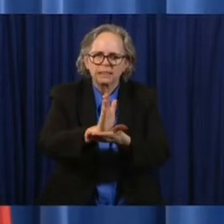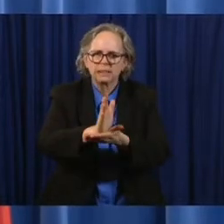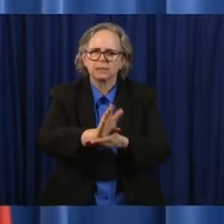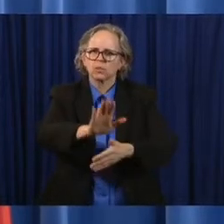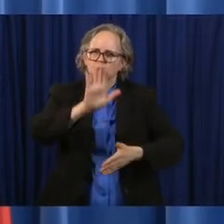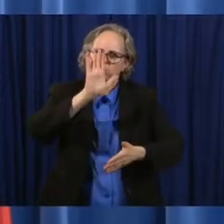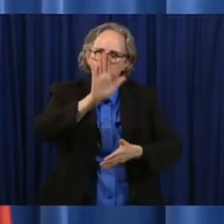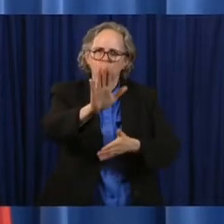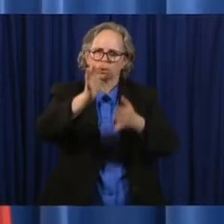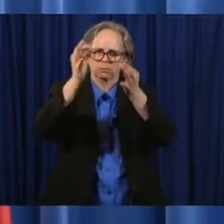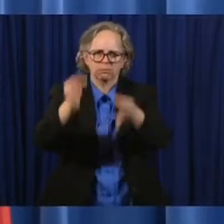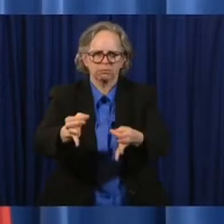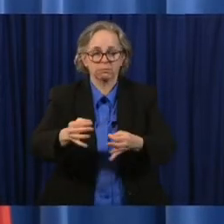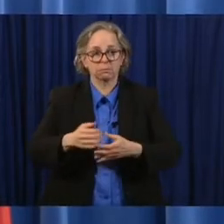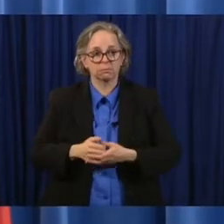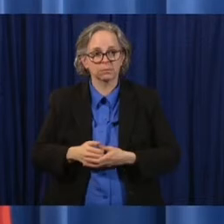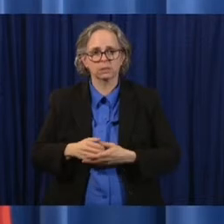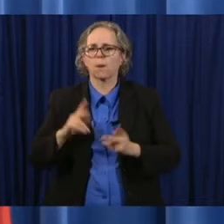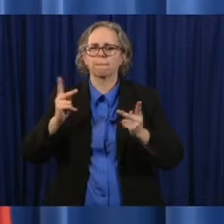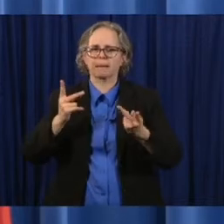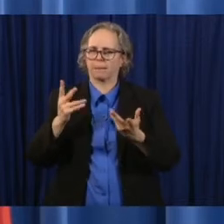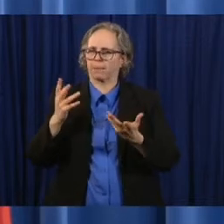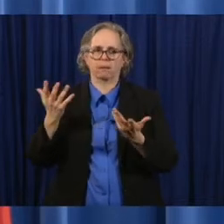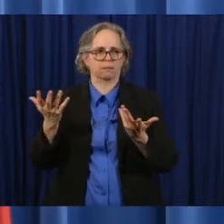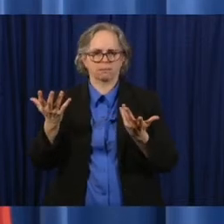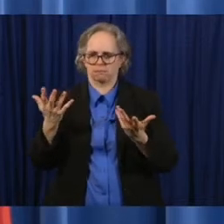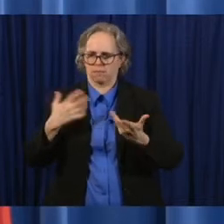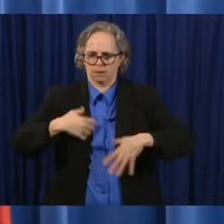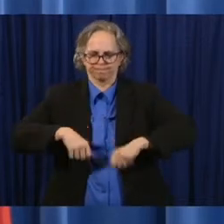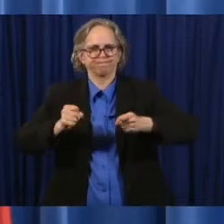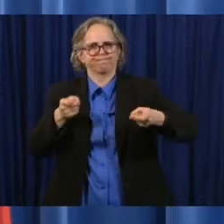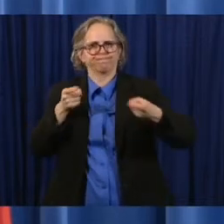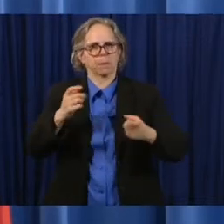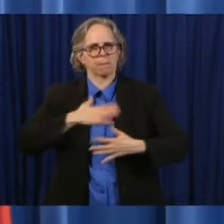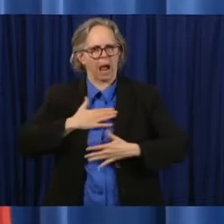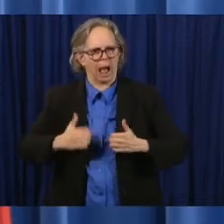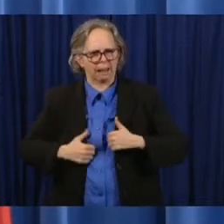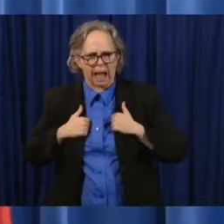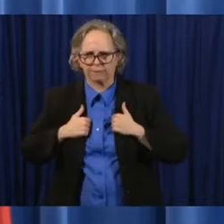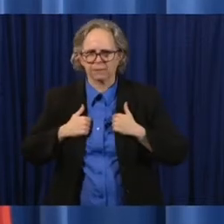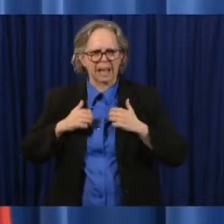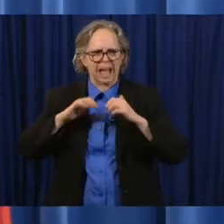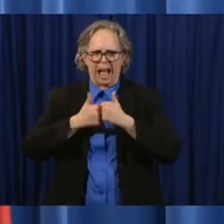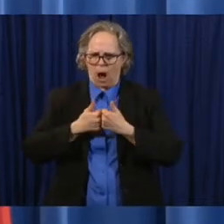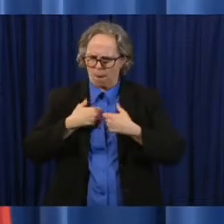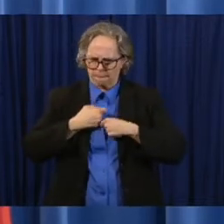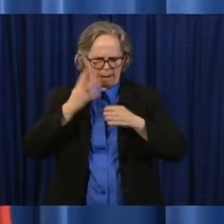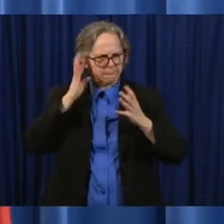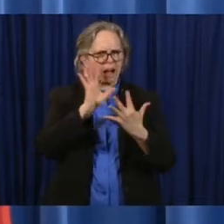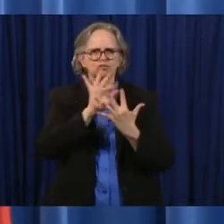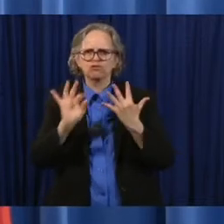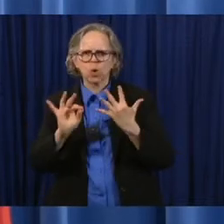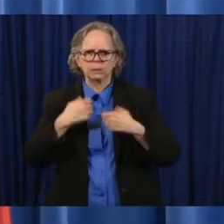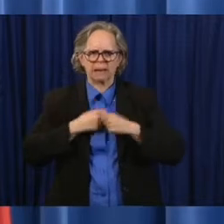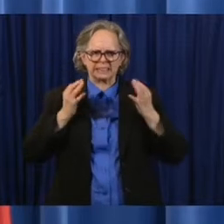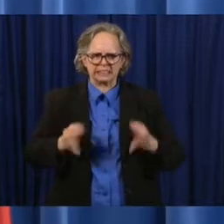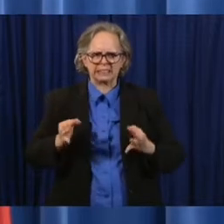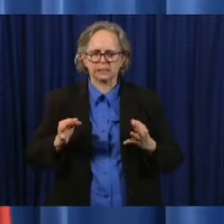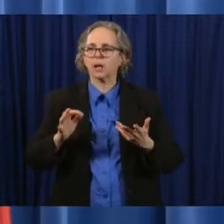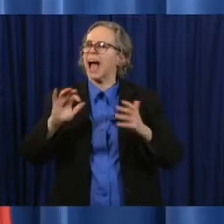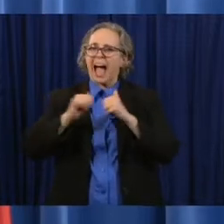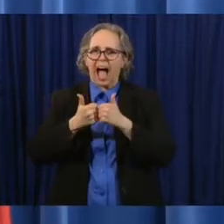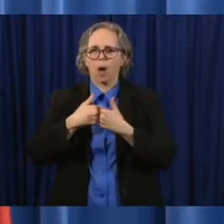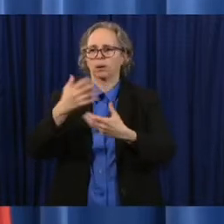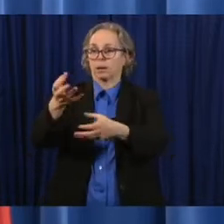life into their own hands and making their own choices and trying to help them get more information if they want more information. Thank you for answering